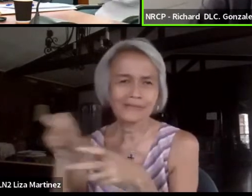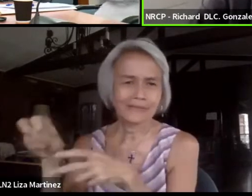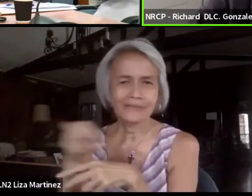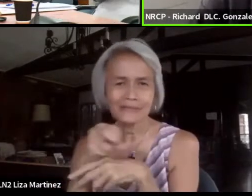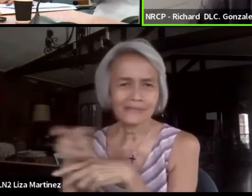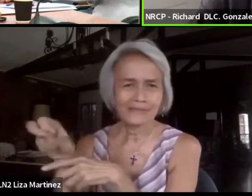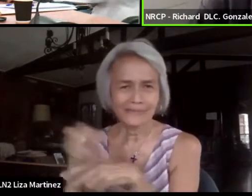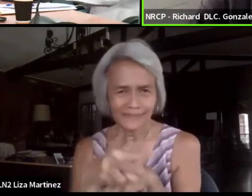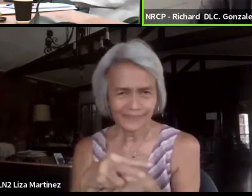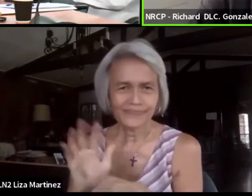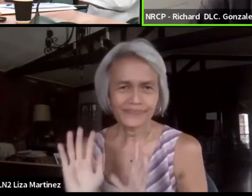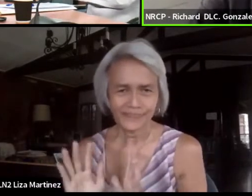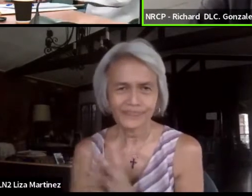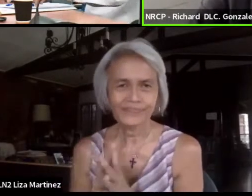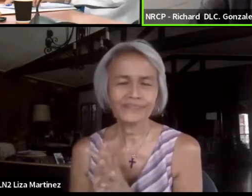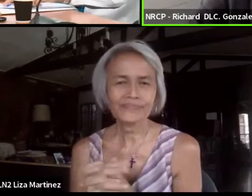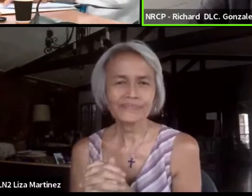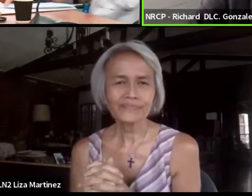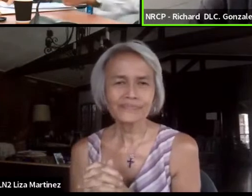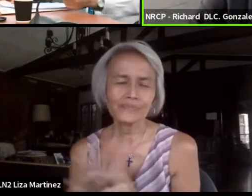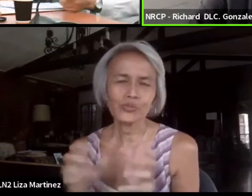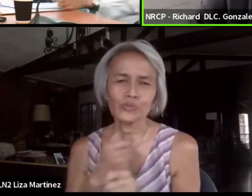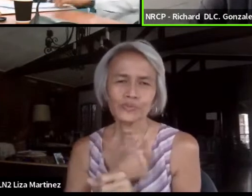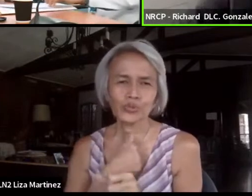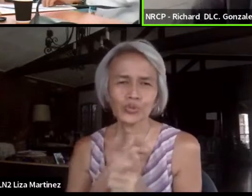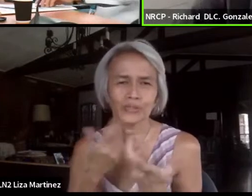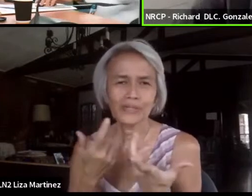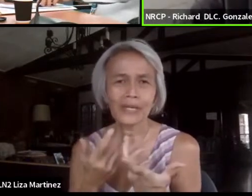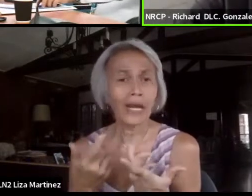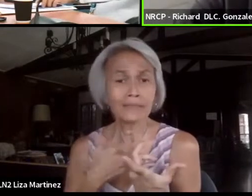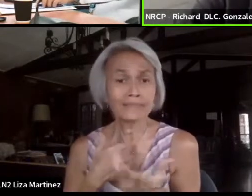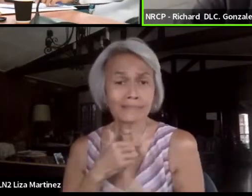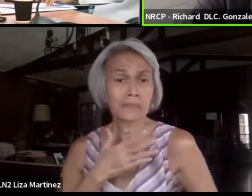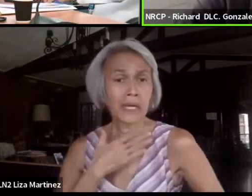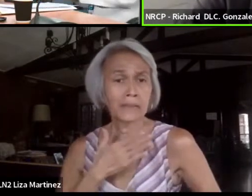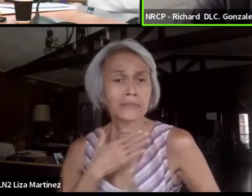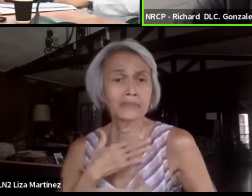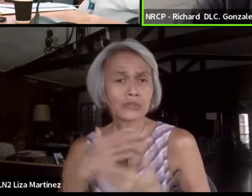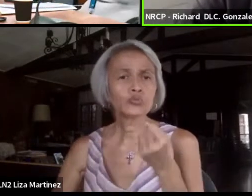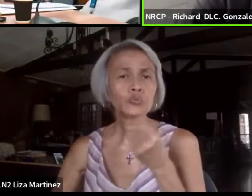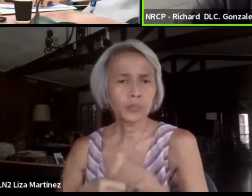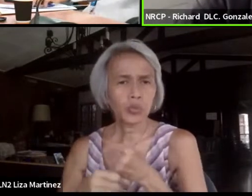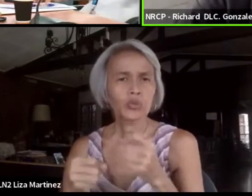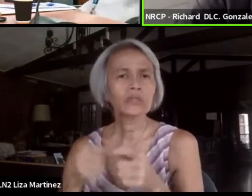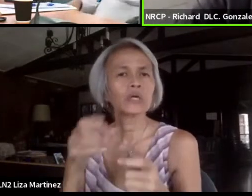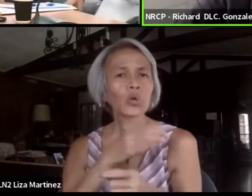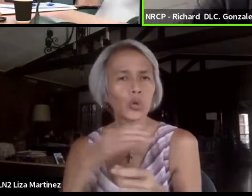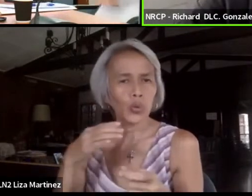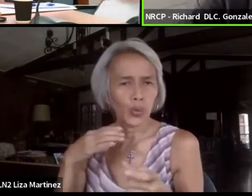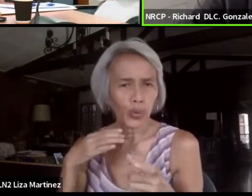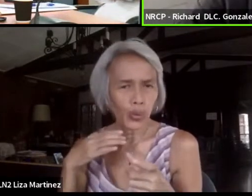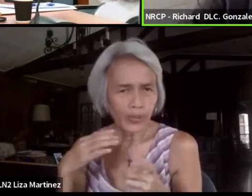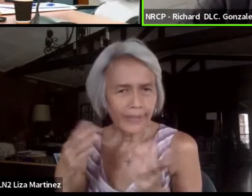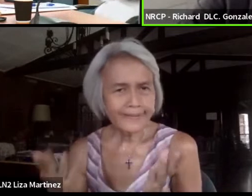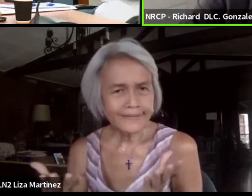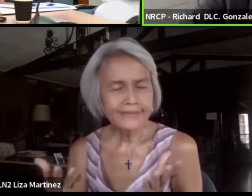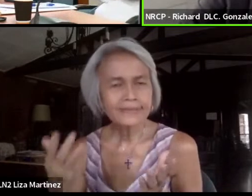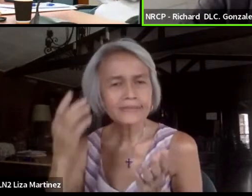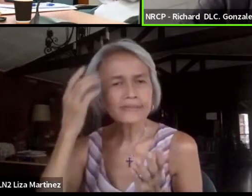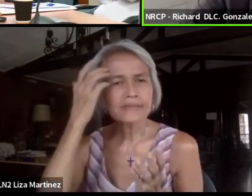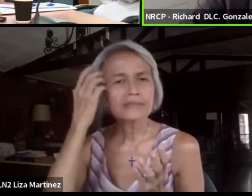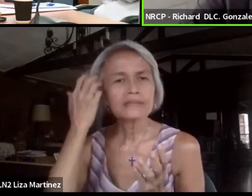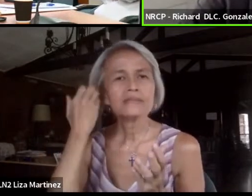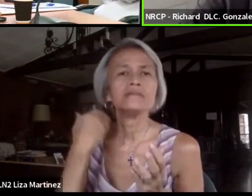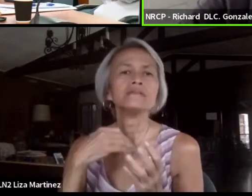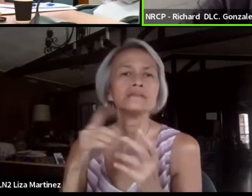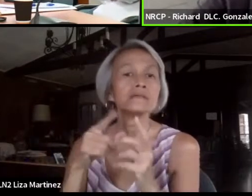ARAL program in the Senate. And I'd be happy to support the Congress, okay, as well, because especially in the area